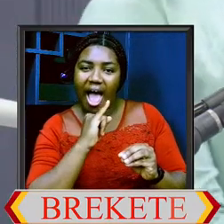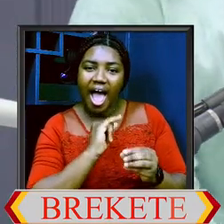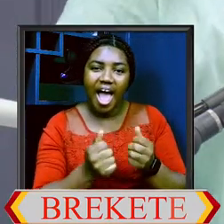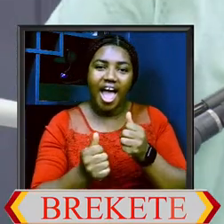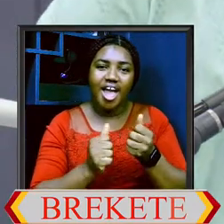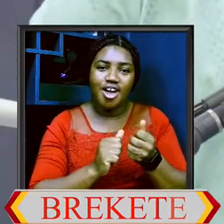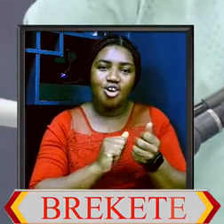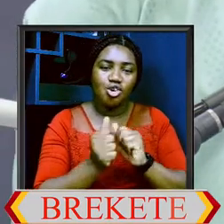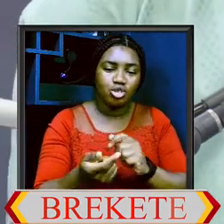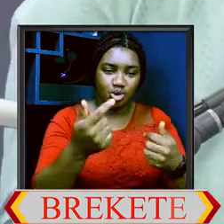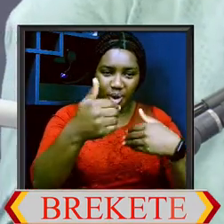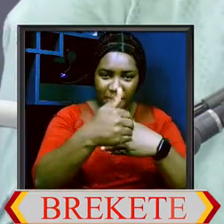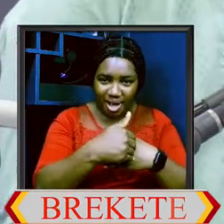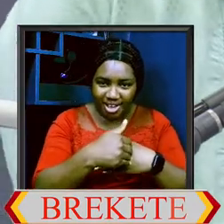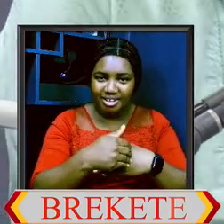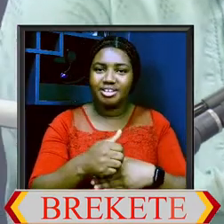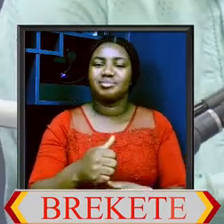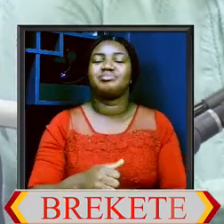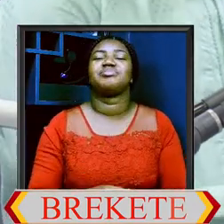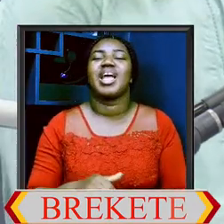I cross come back